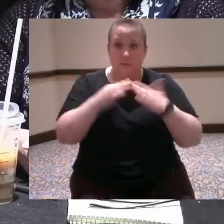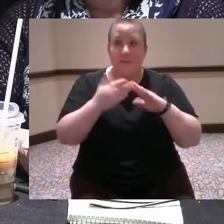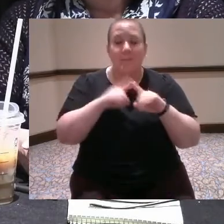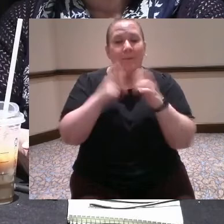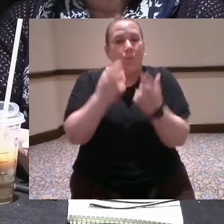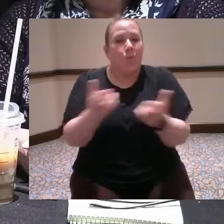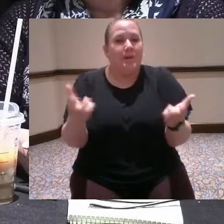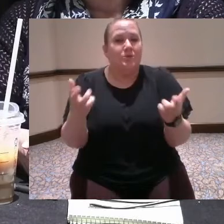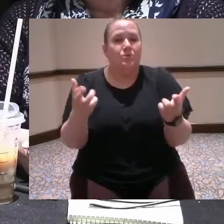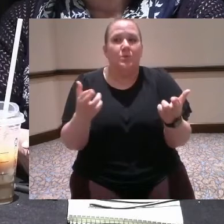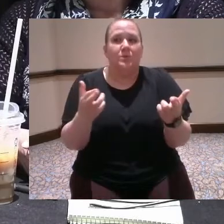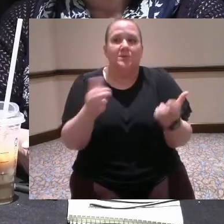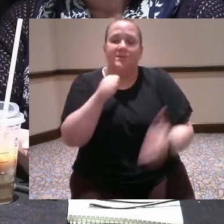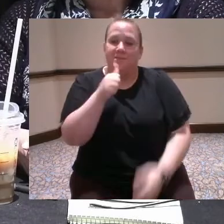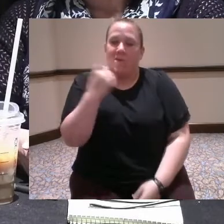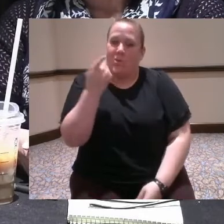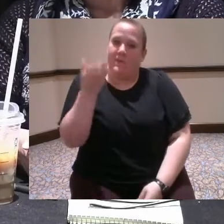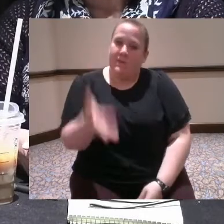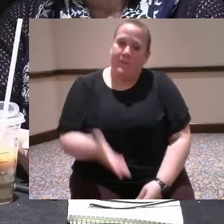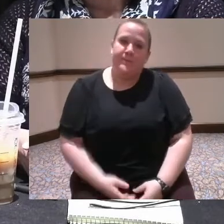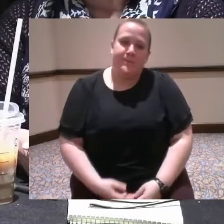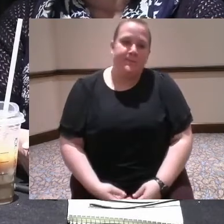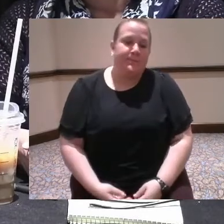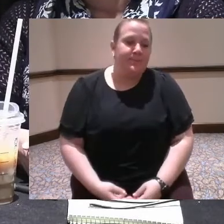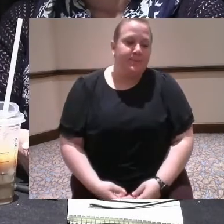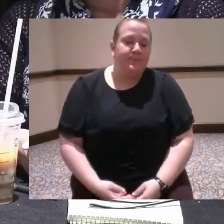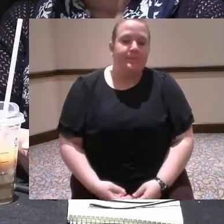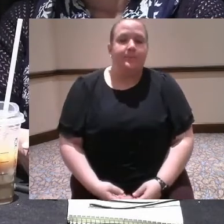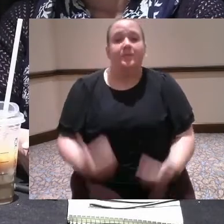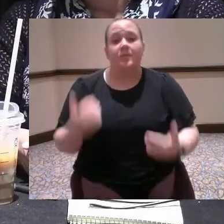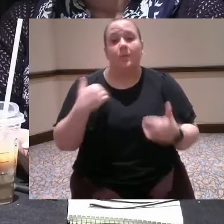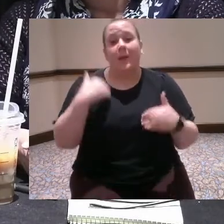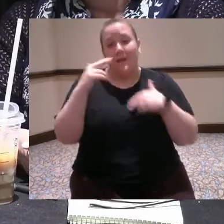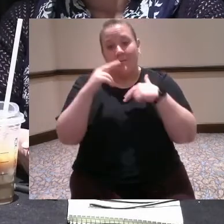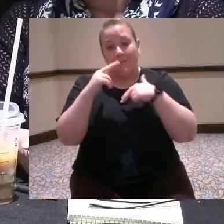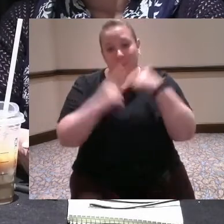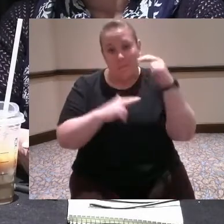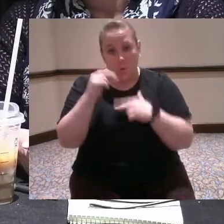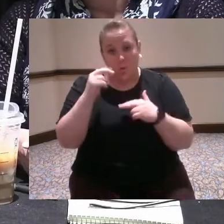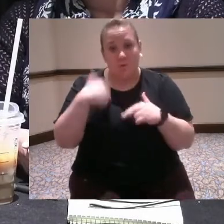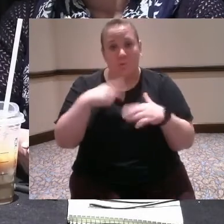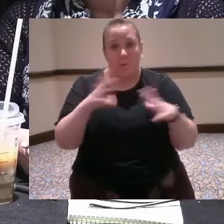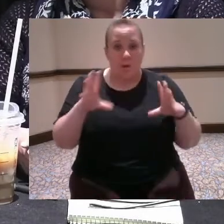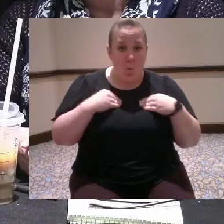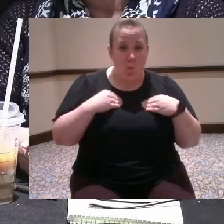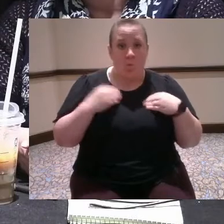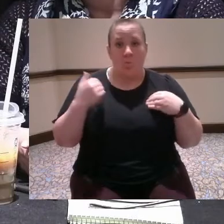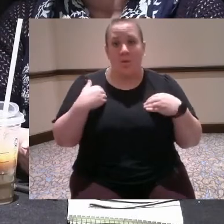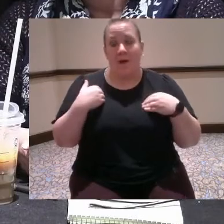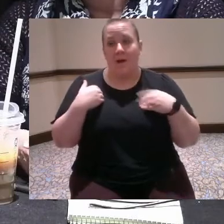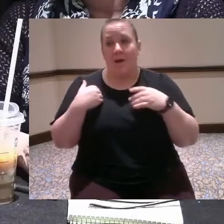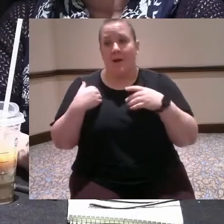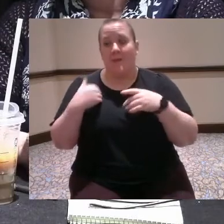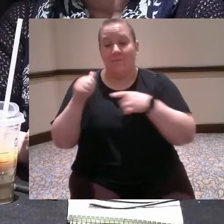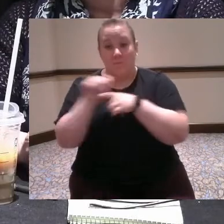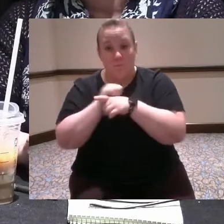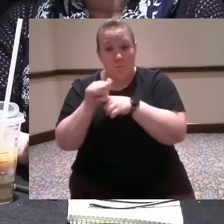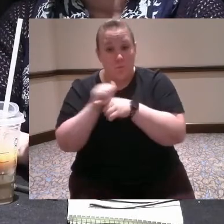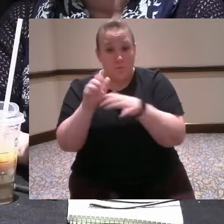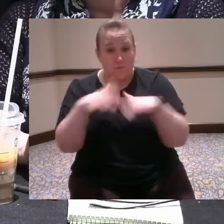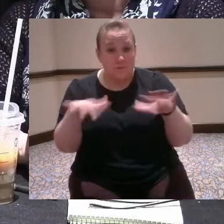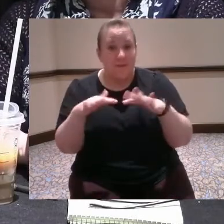resources aren't necessarily always there. So to have a building that we own and to have rehearsal space, we